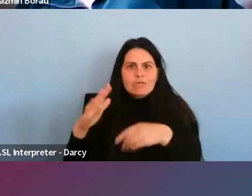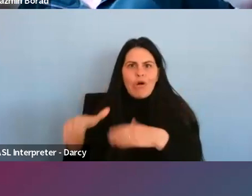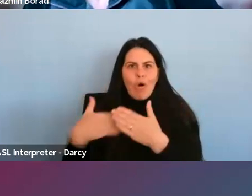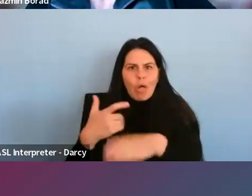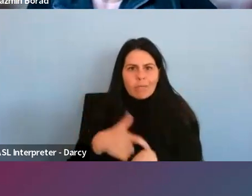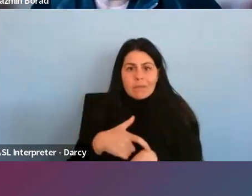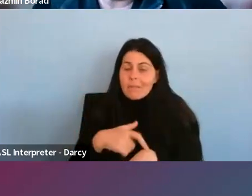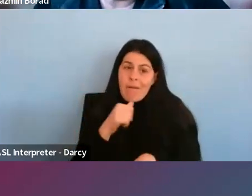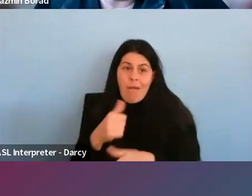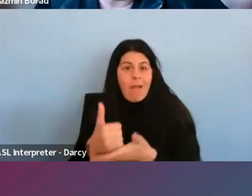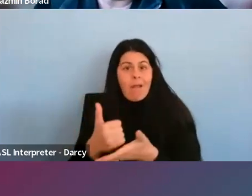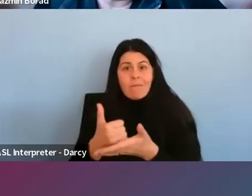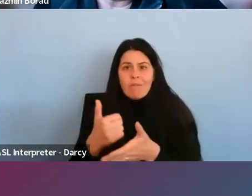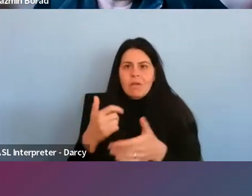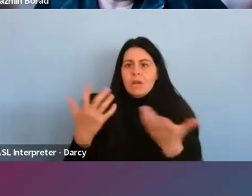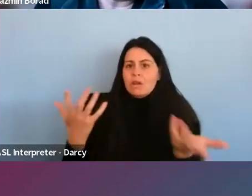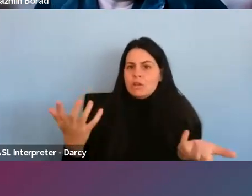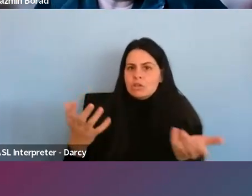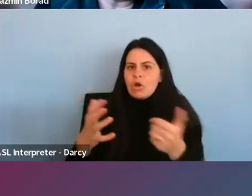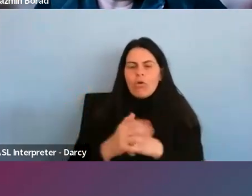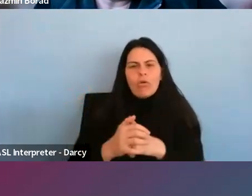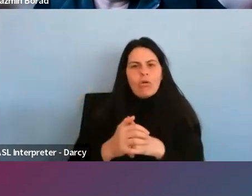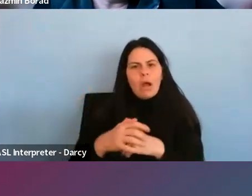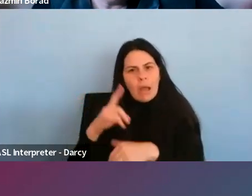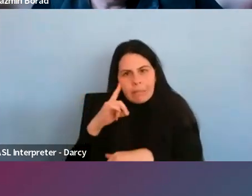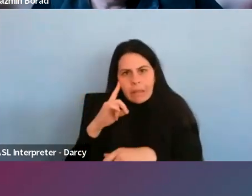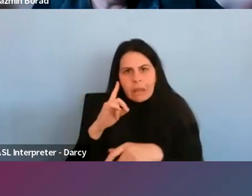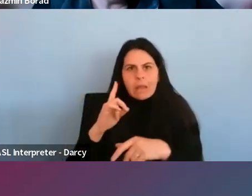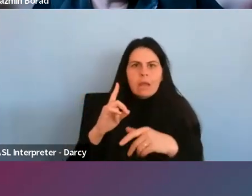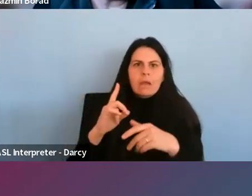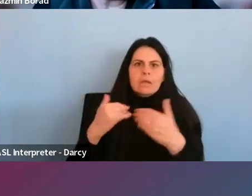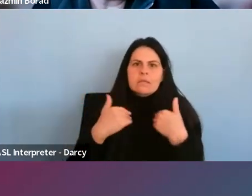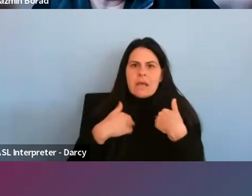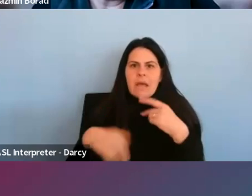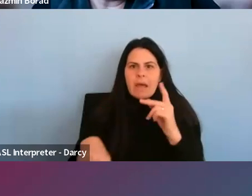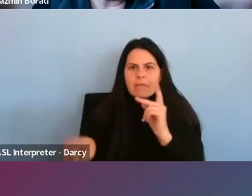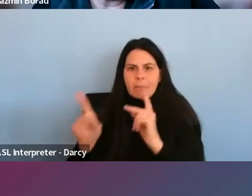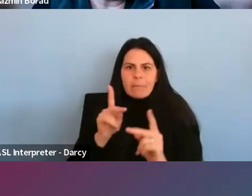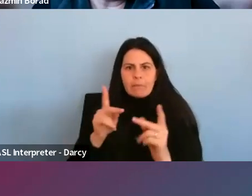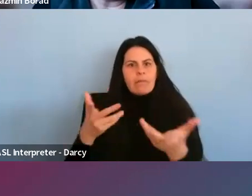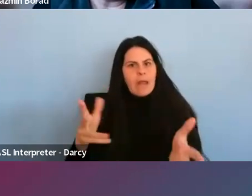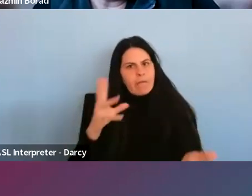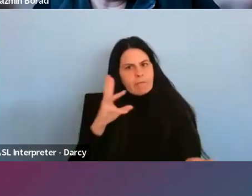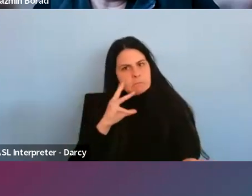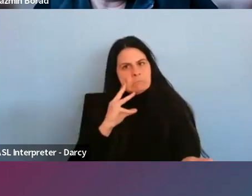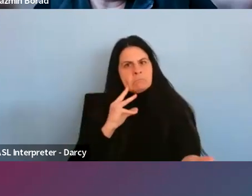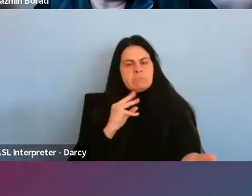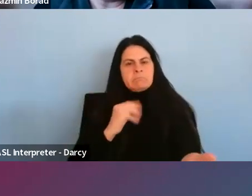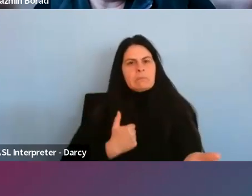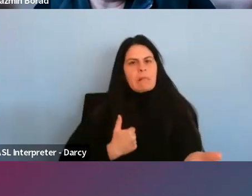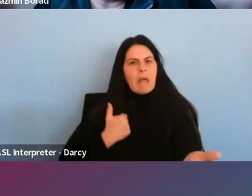So I do think that having people who have these lived experiences in